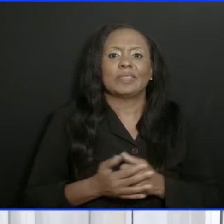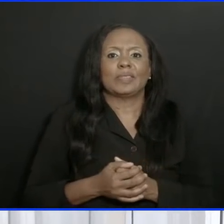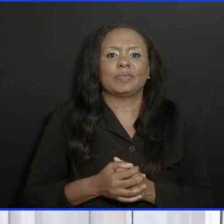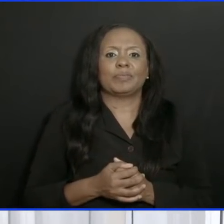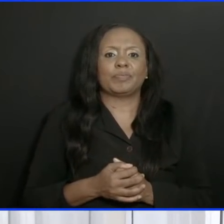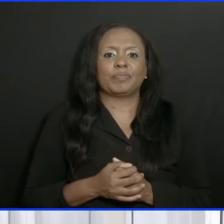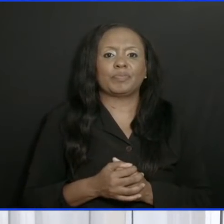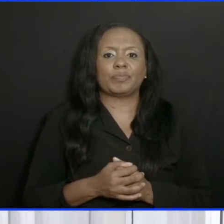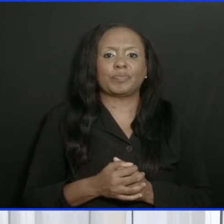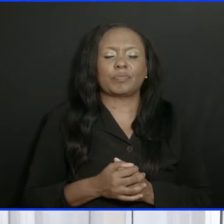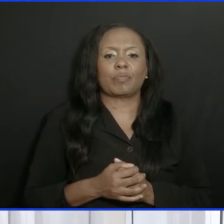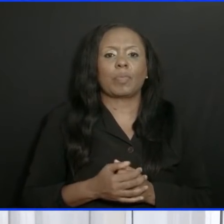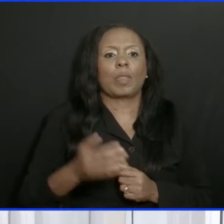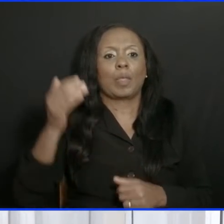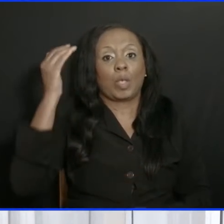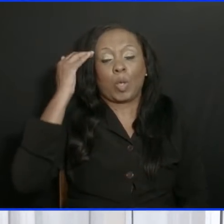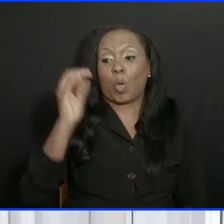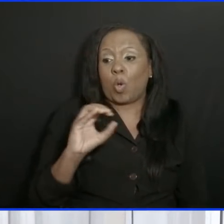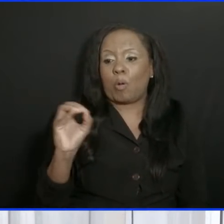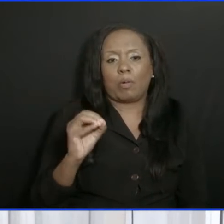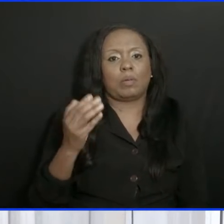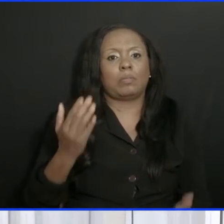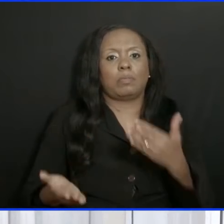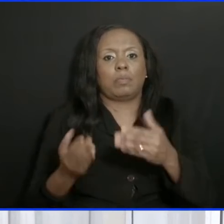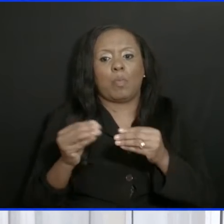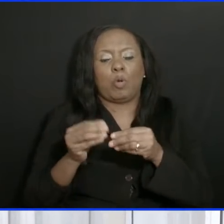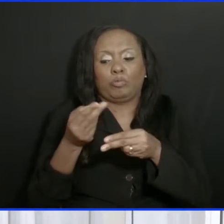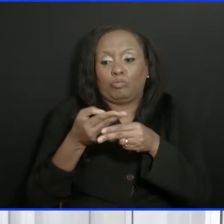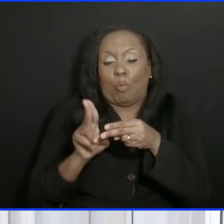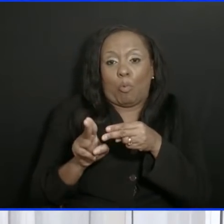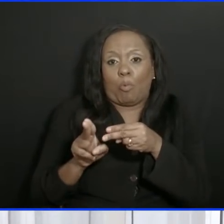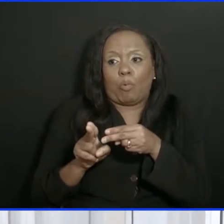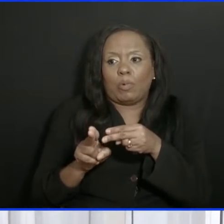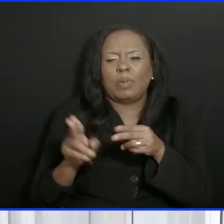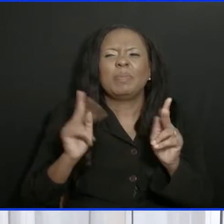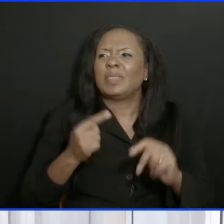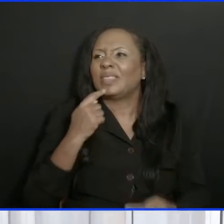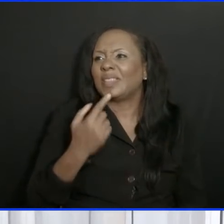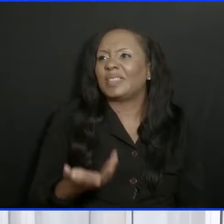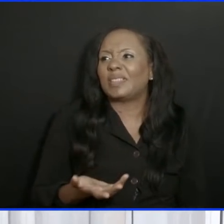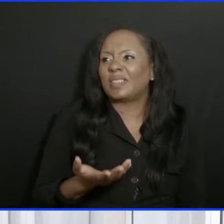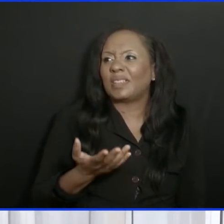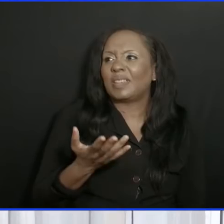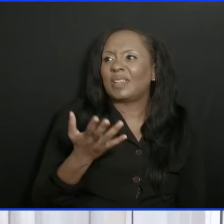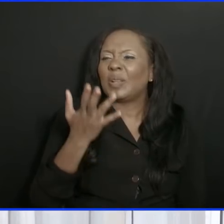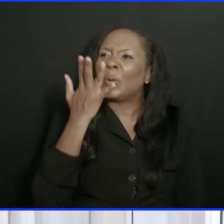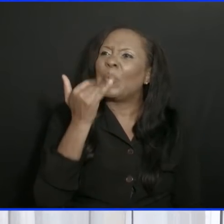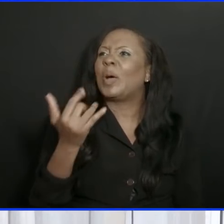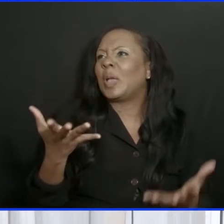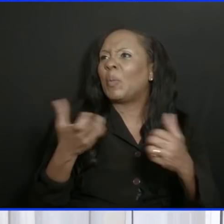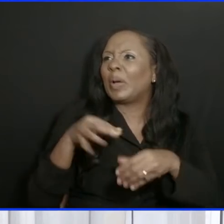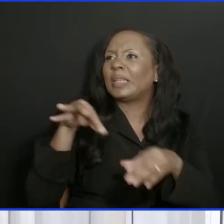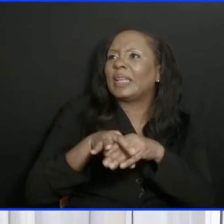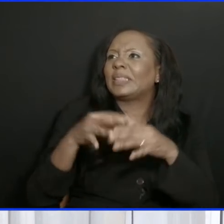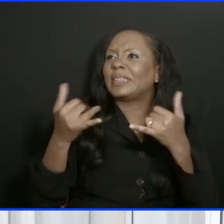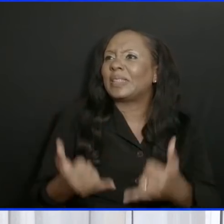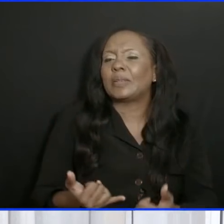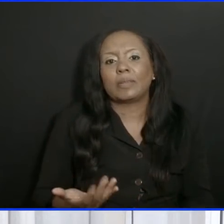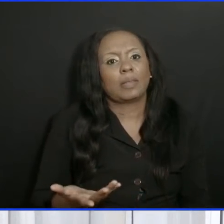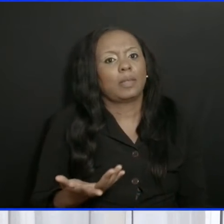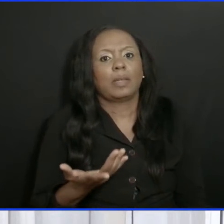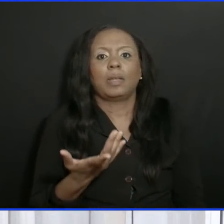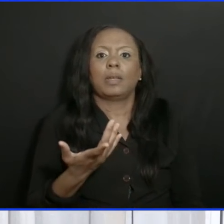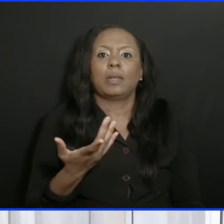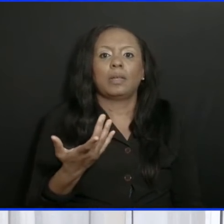and sharper than Delta, but the reality is, and when people ask, well, why would you call an election now? I made the point that we